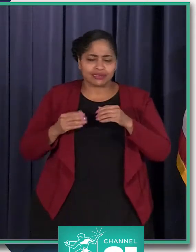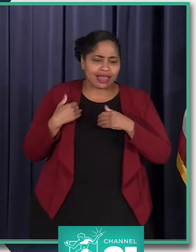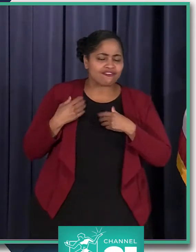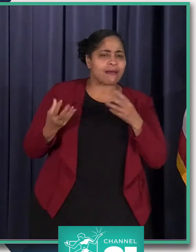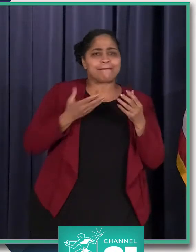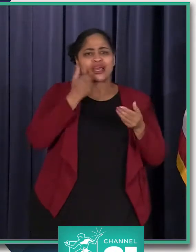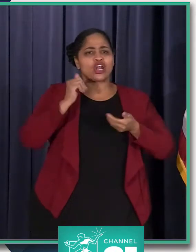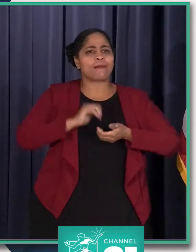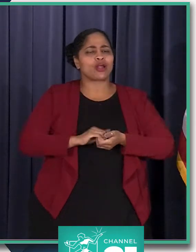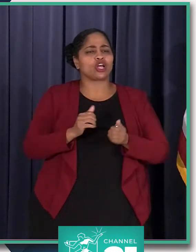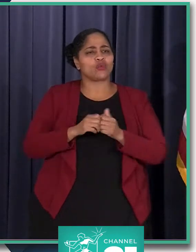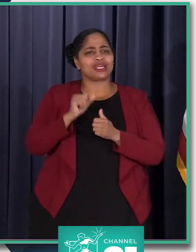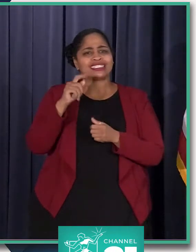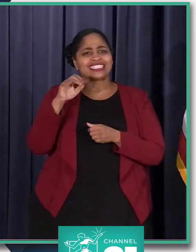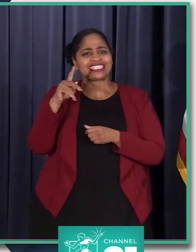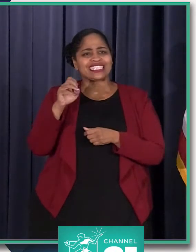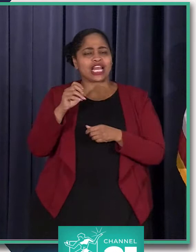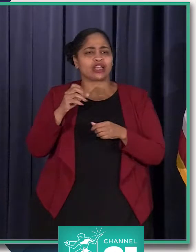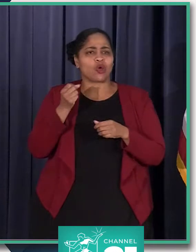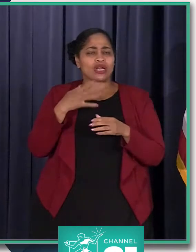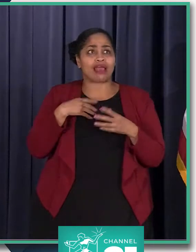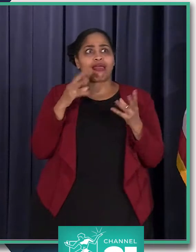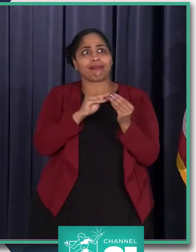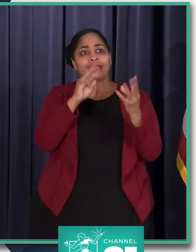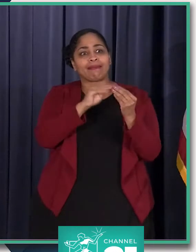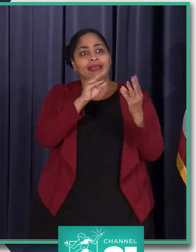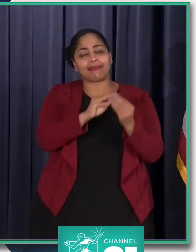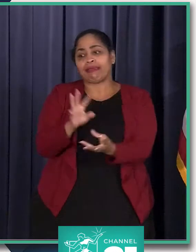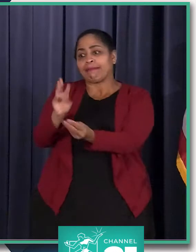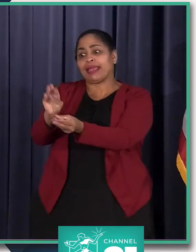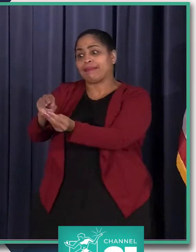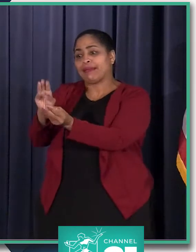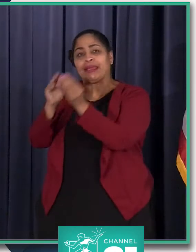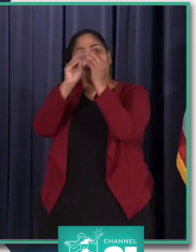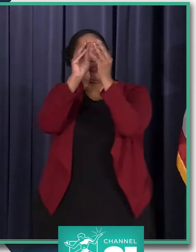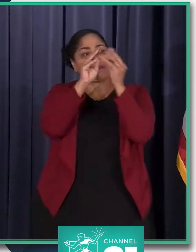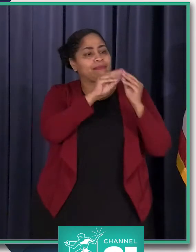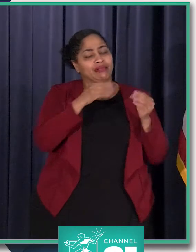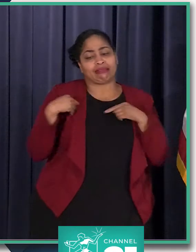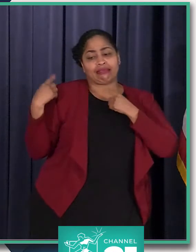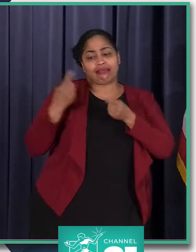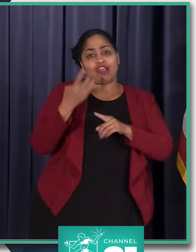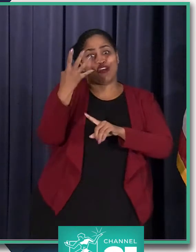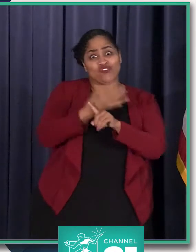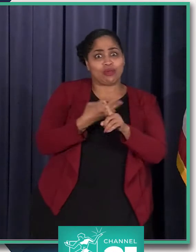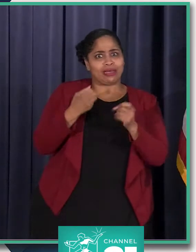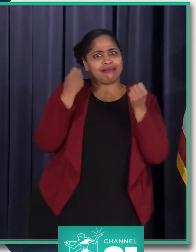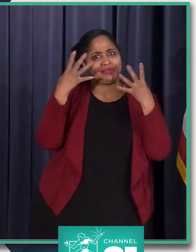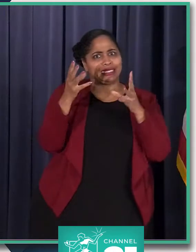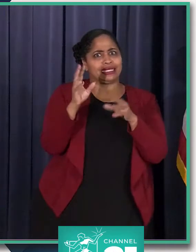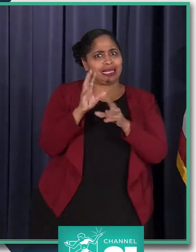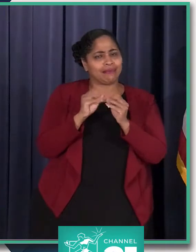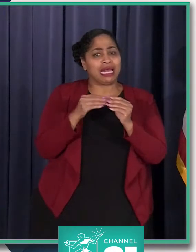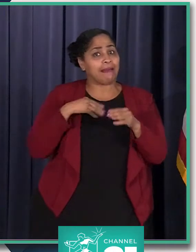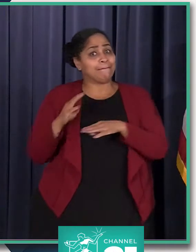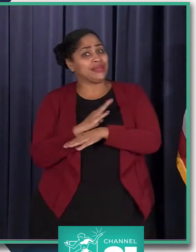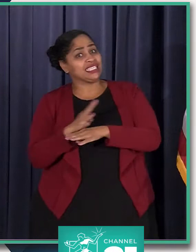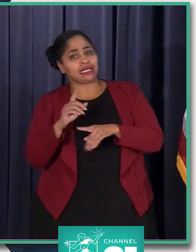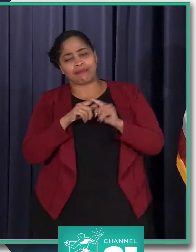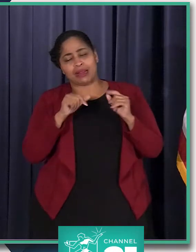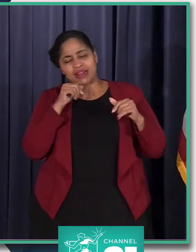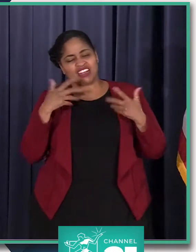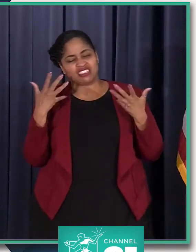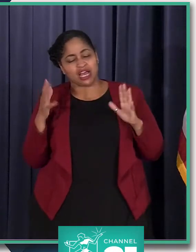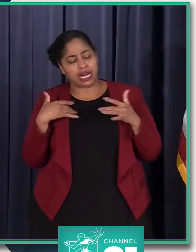stakeholders. I've run around and I've had so many meetings within a four-month period. I'm dizzy, but I'm not done. And